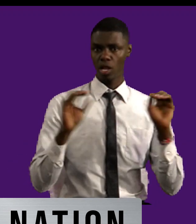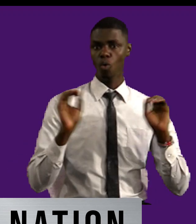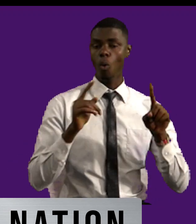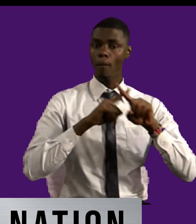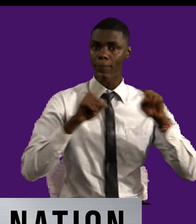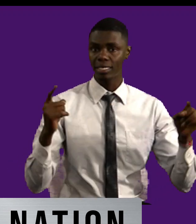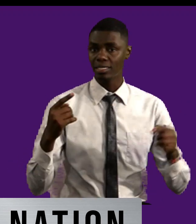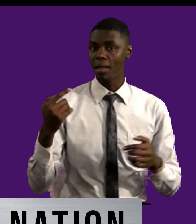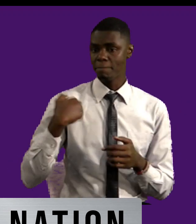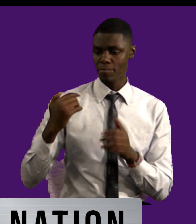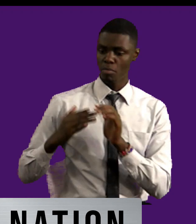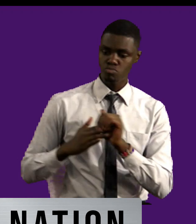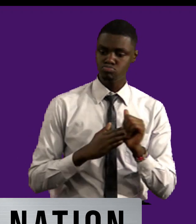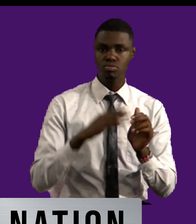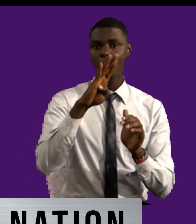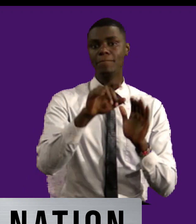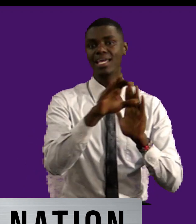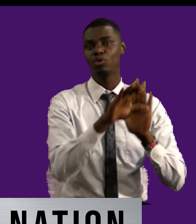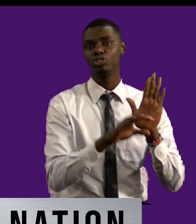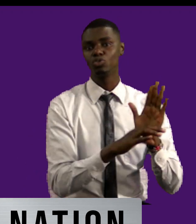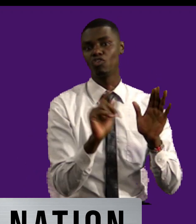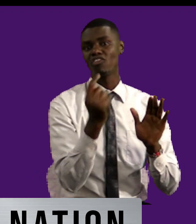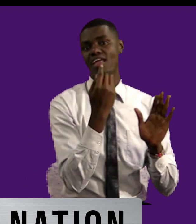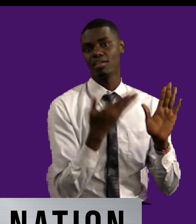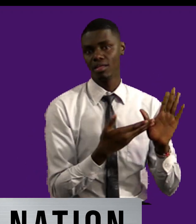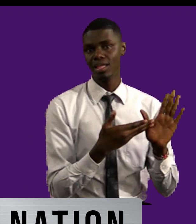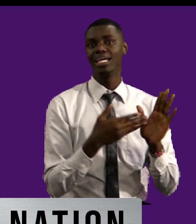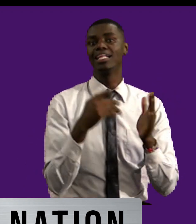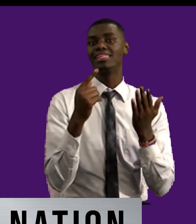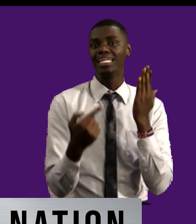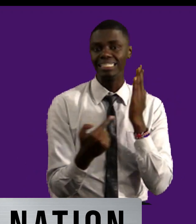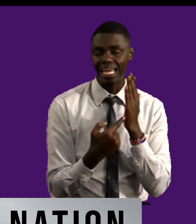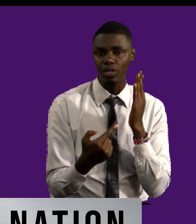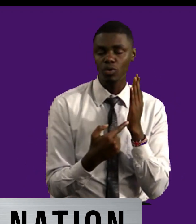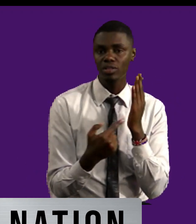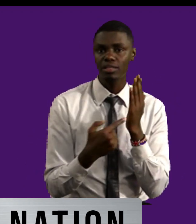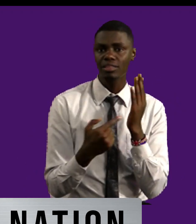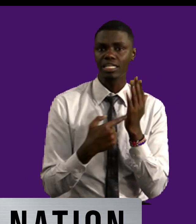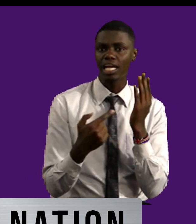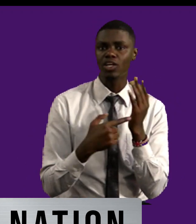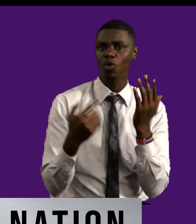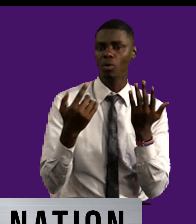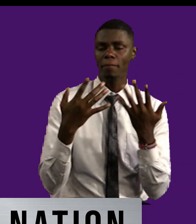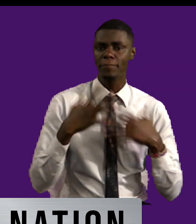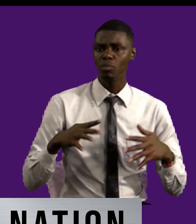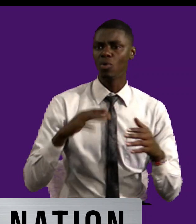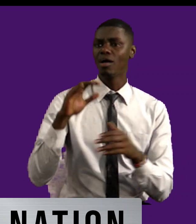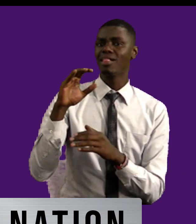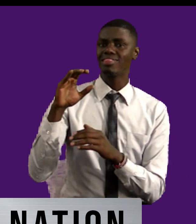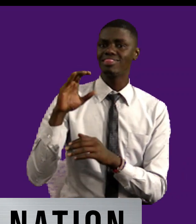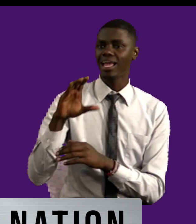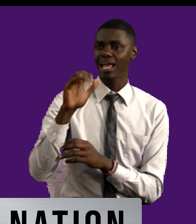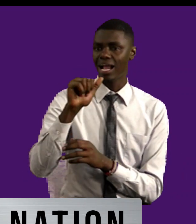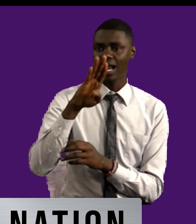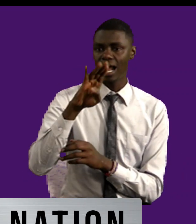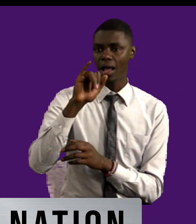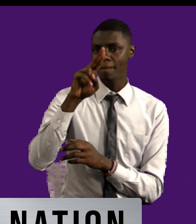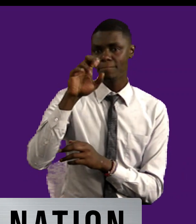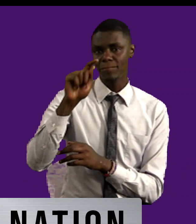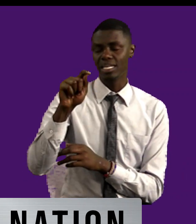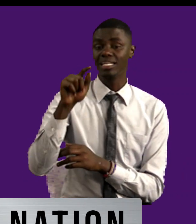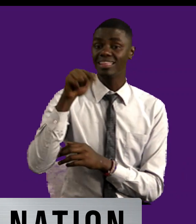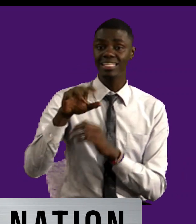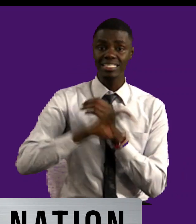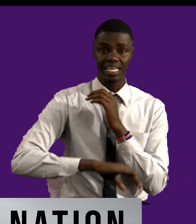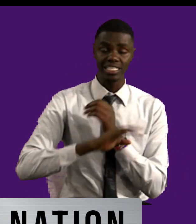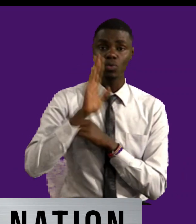but I'm being guided by the Constitution of Kenya, the technocrats, the cabinet, and this country will be a country.